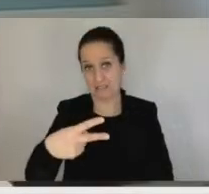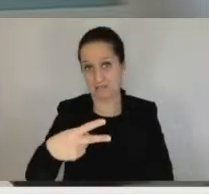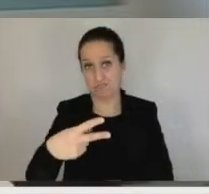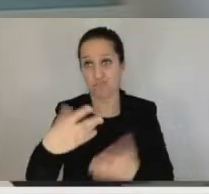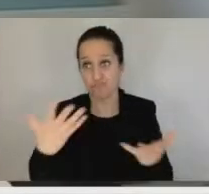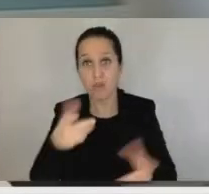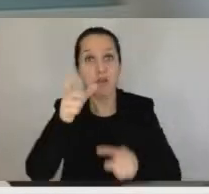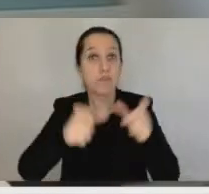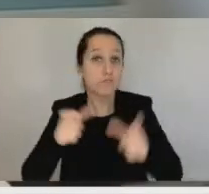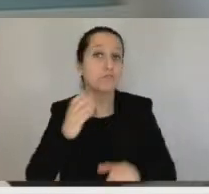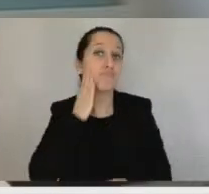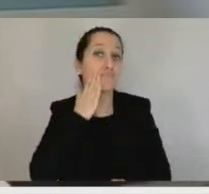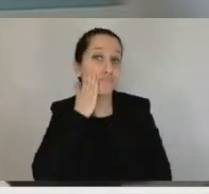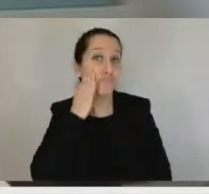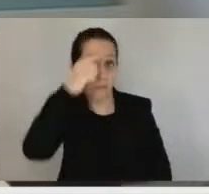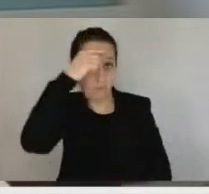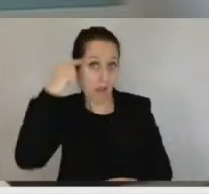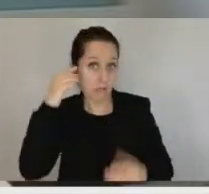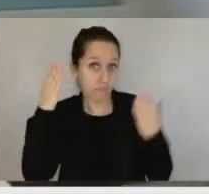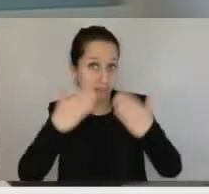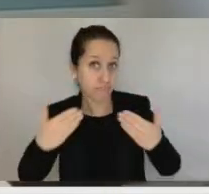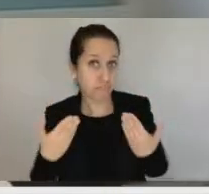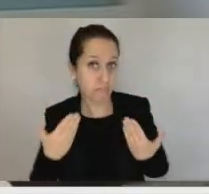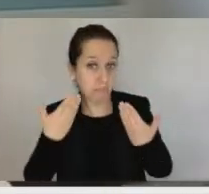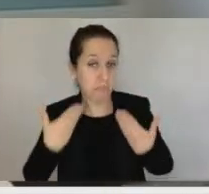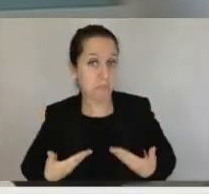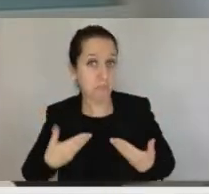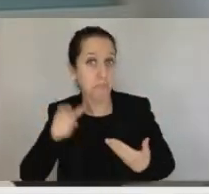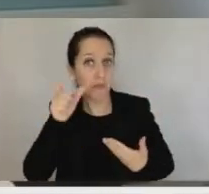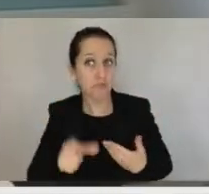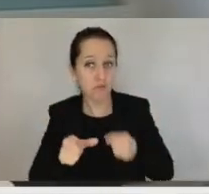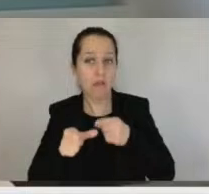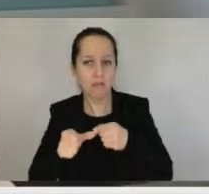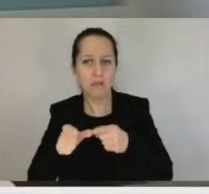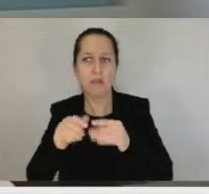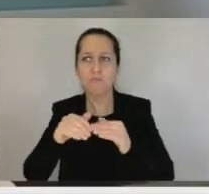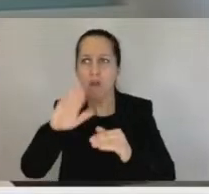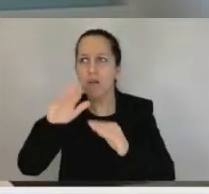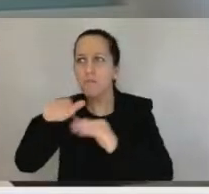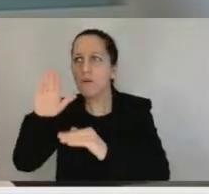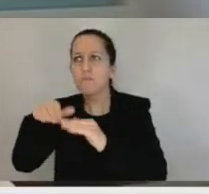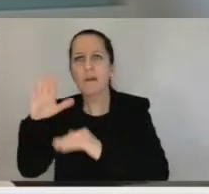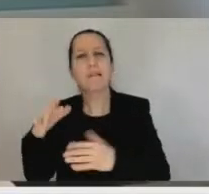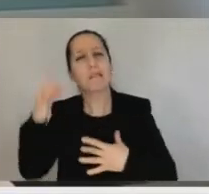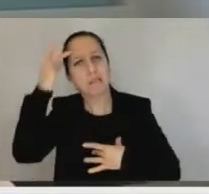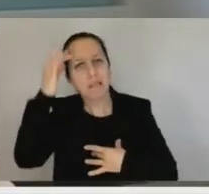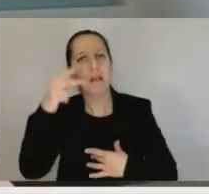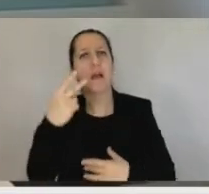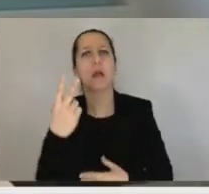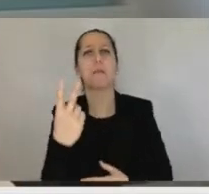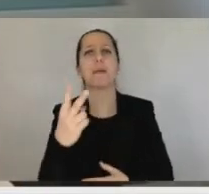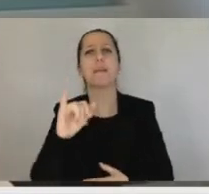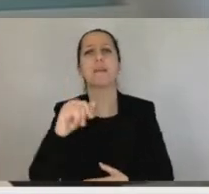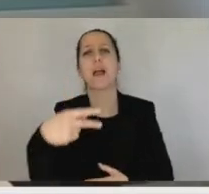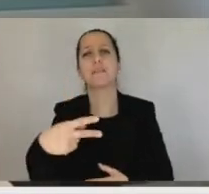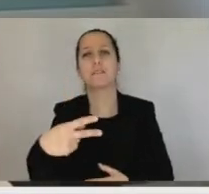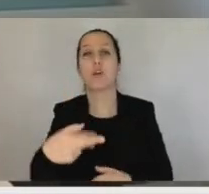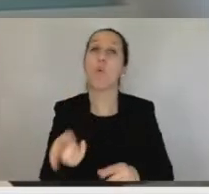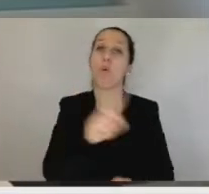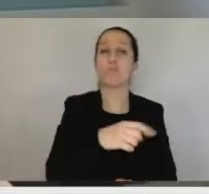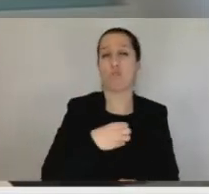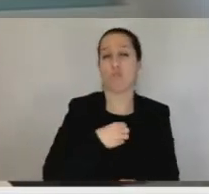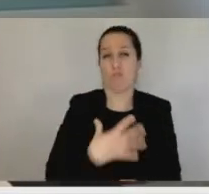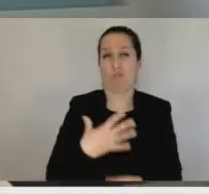differentiation. And I would take that two-pronged approach. I've thought a lot about Chile. Why is Chile